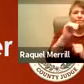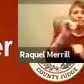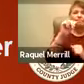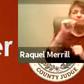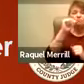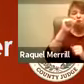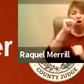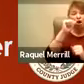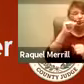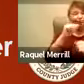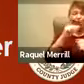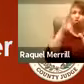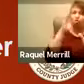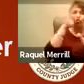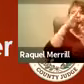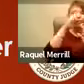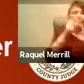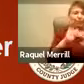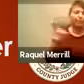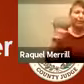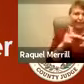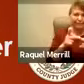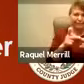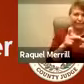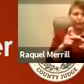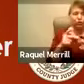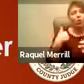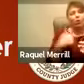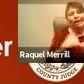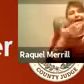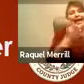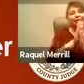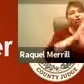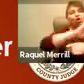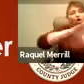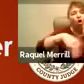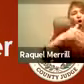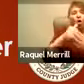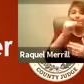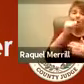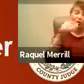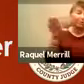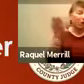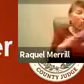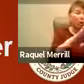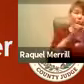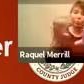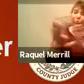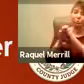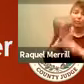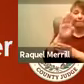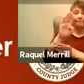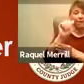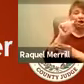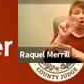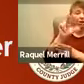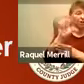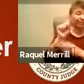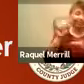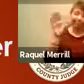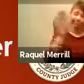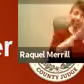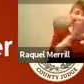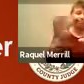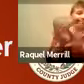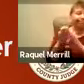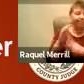troublesome. So we're asking all bars to be closed, basically. And if you're selling